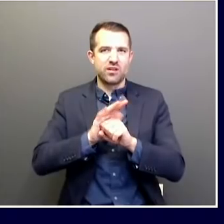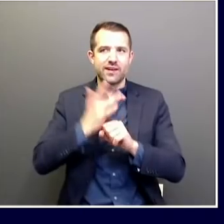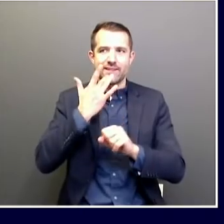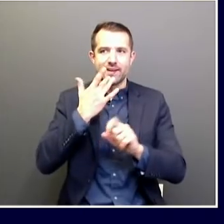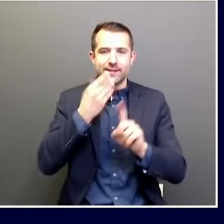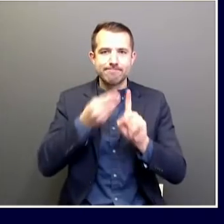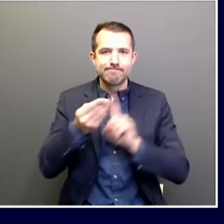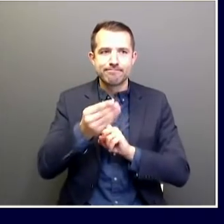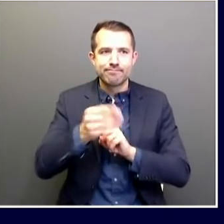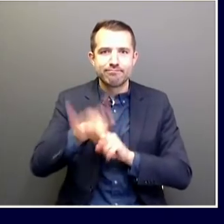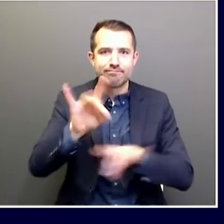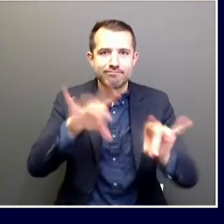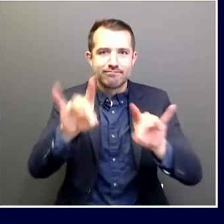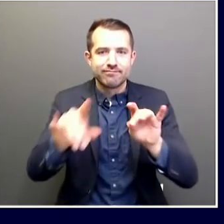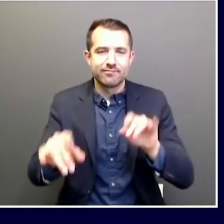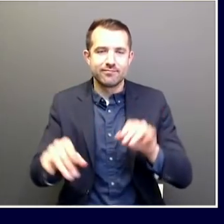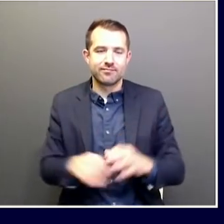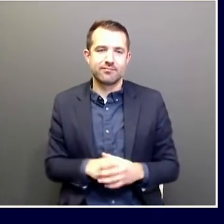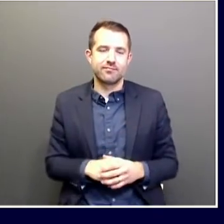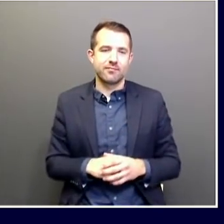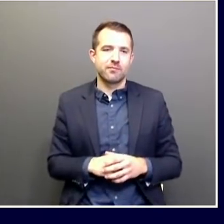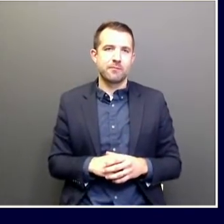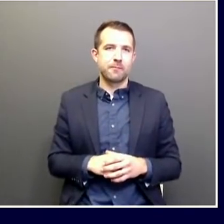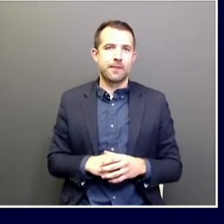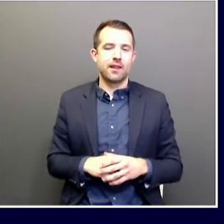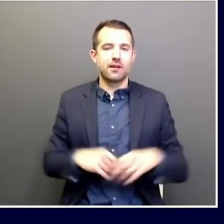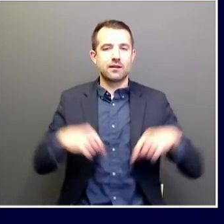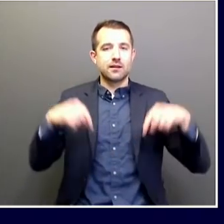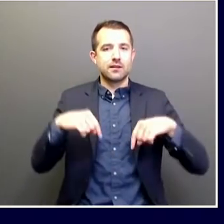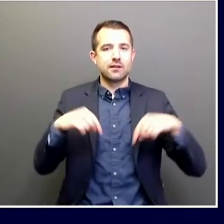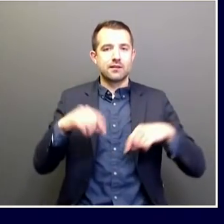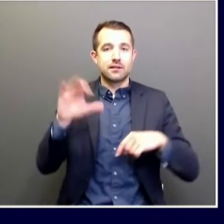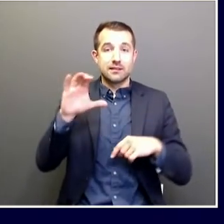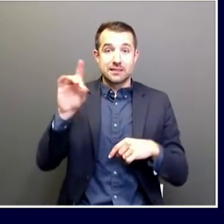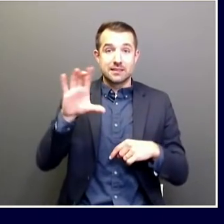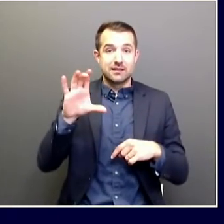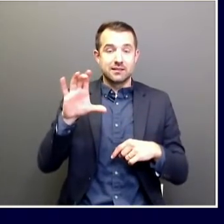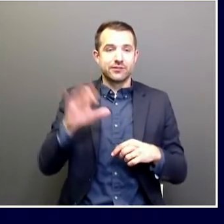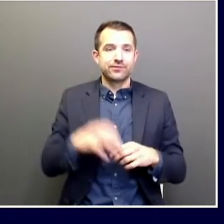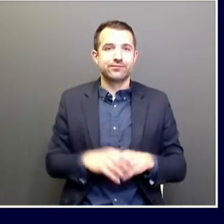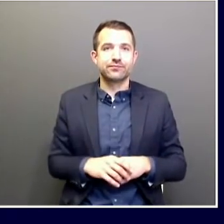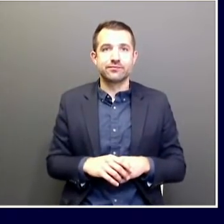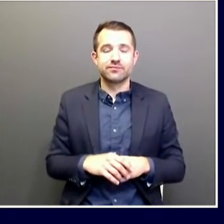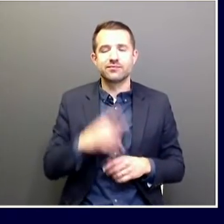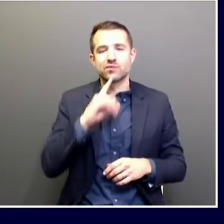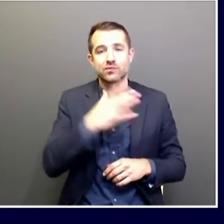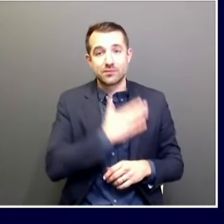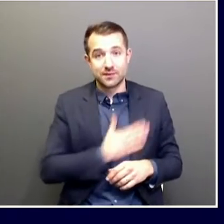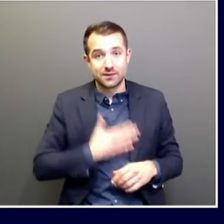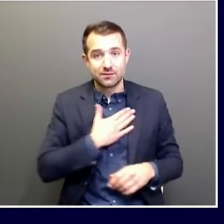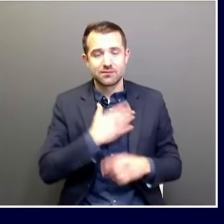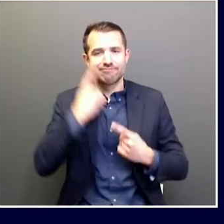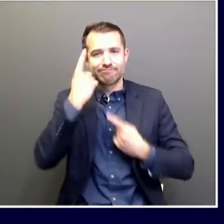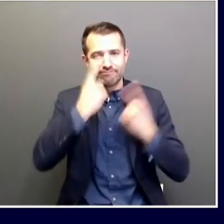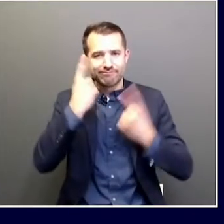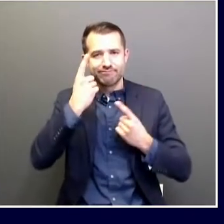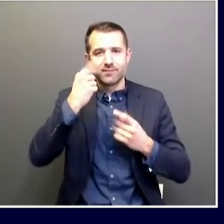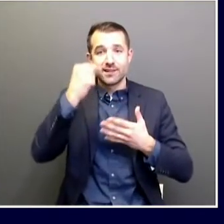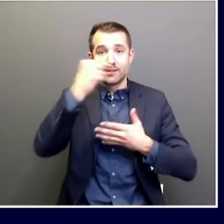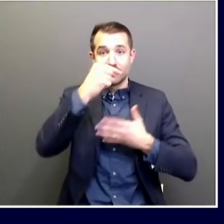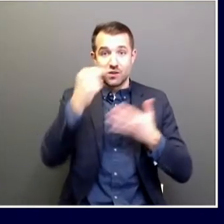COVID, Maine CDC feels that planners, hosts should take into account as you are planning your holiday